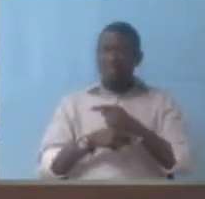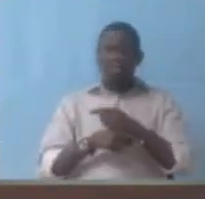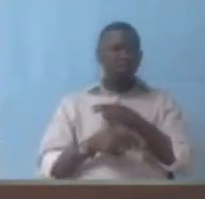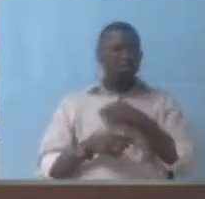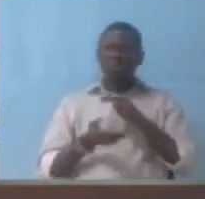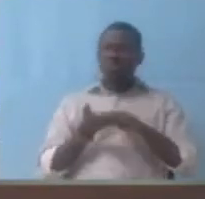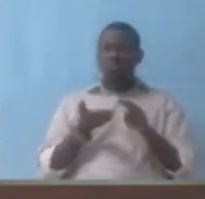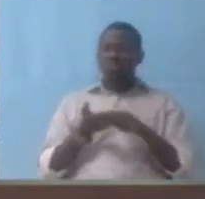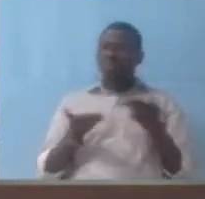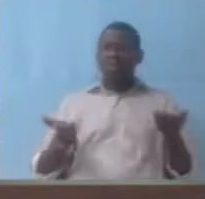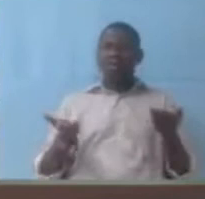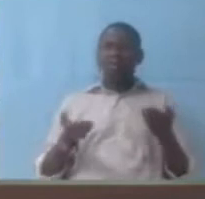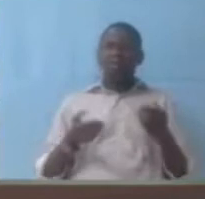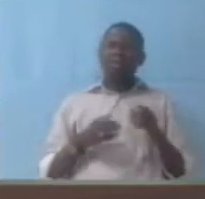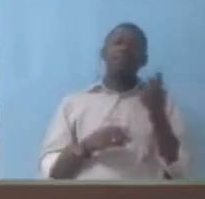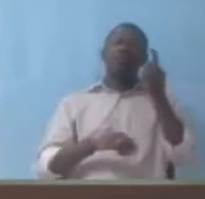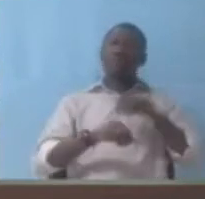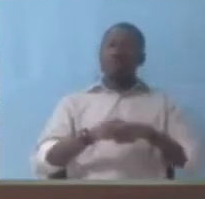unique to